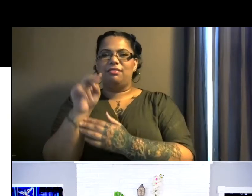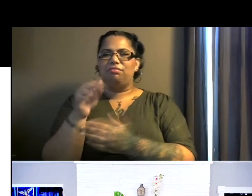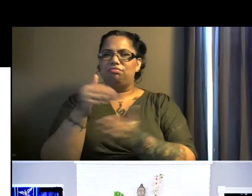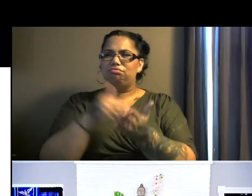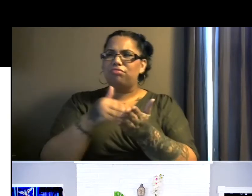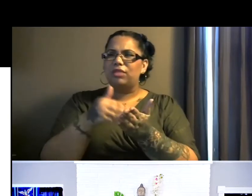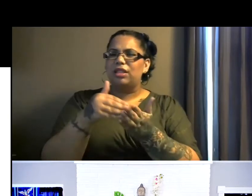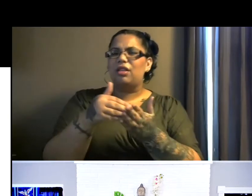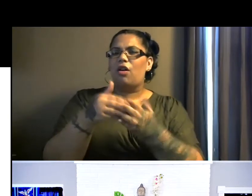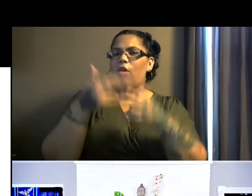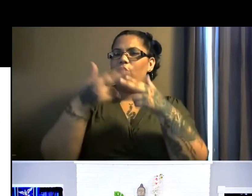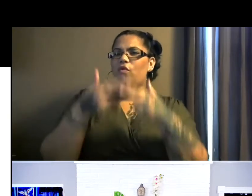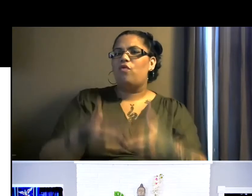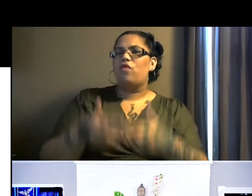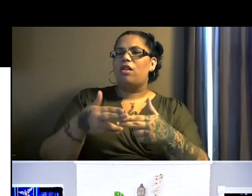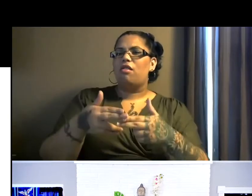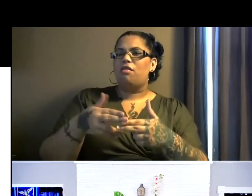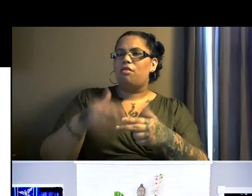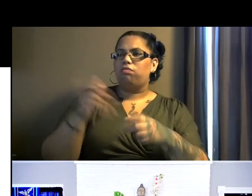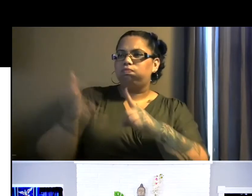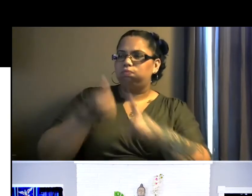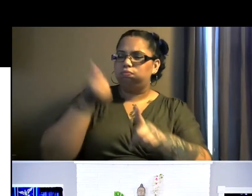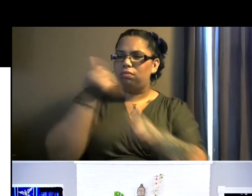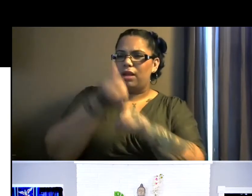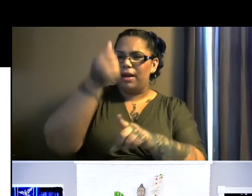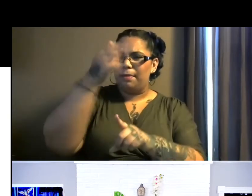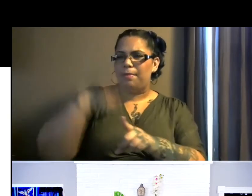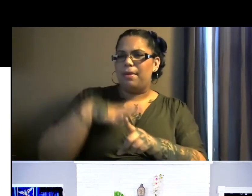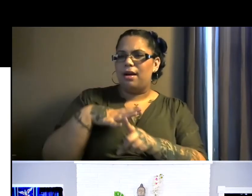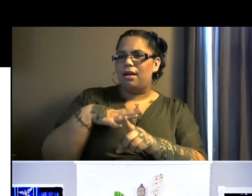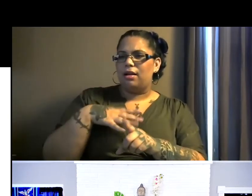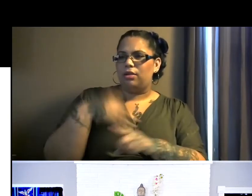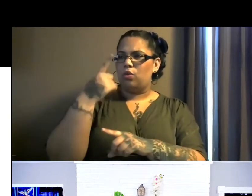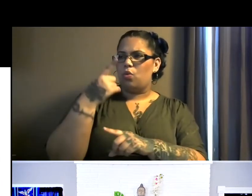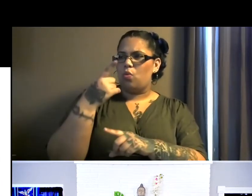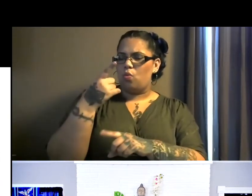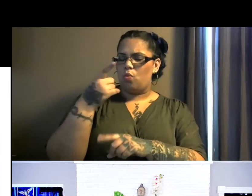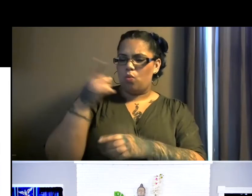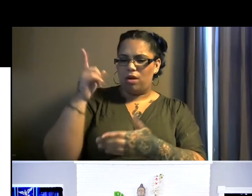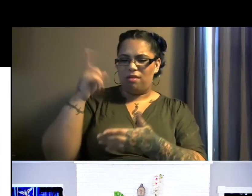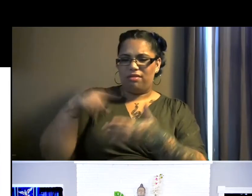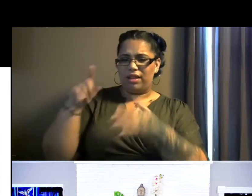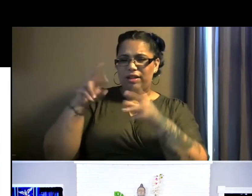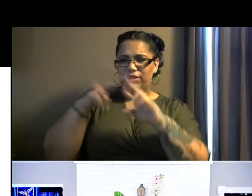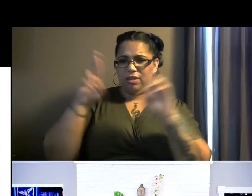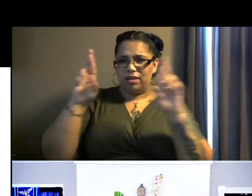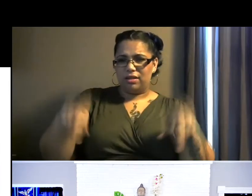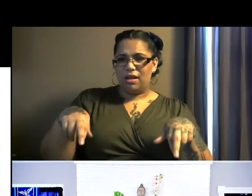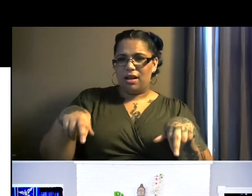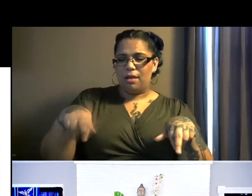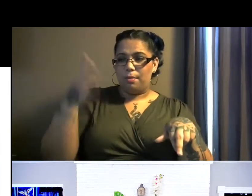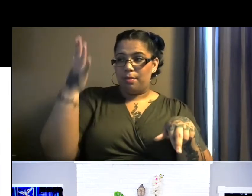Renaissance man. One look at his resume and the reason becomes clear.